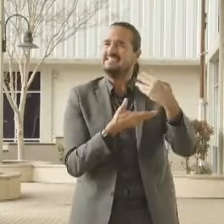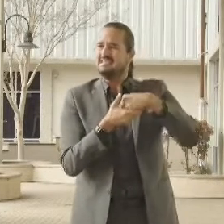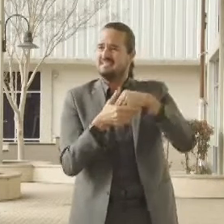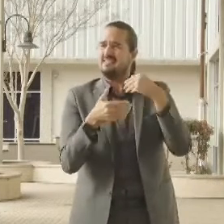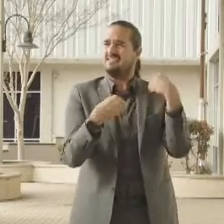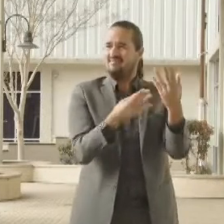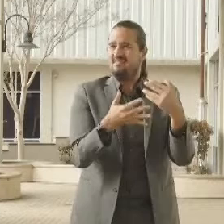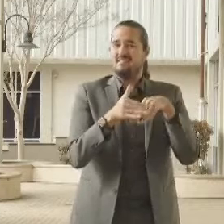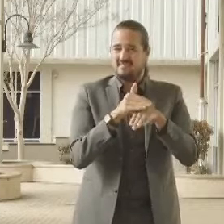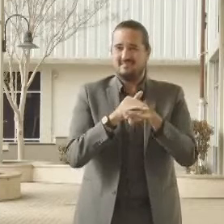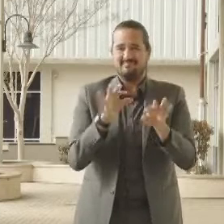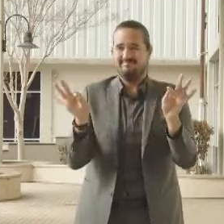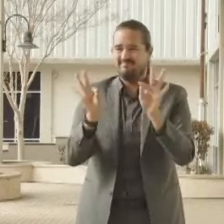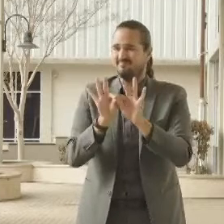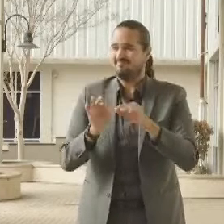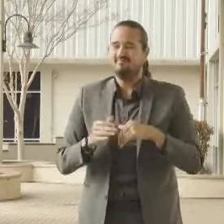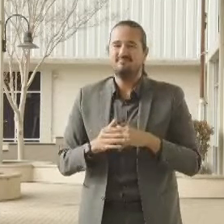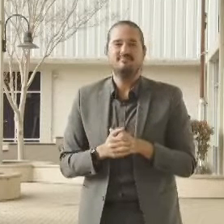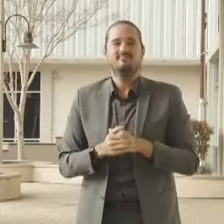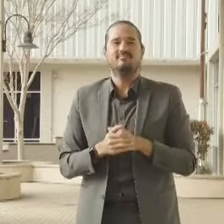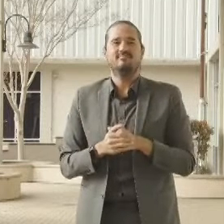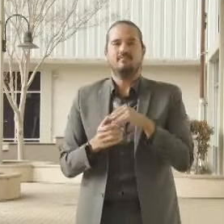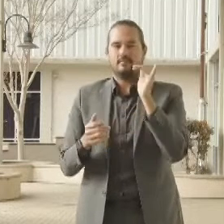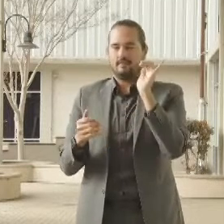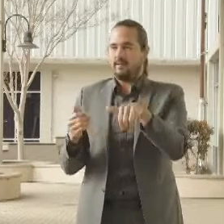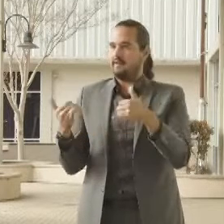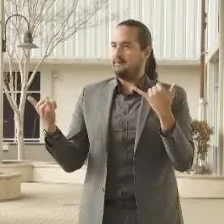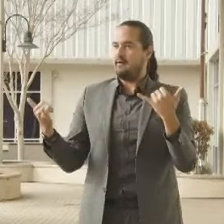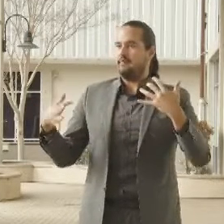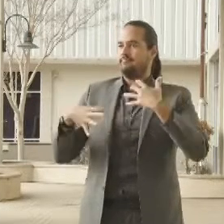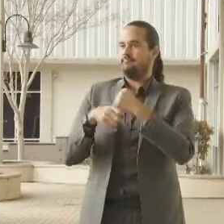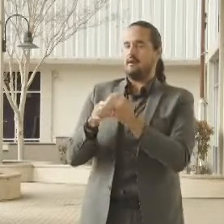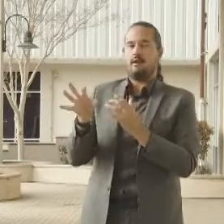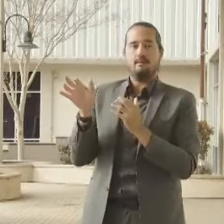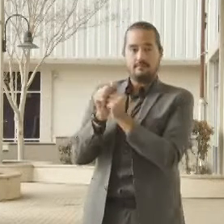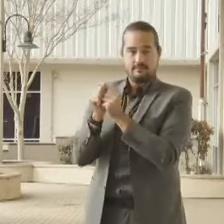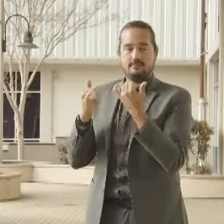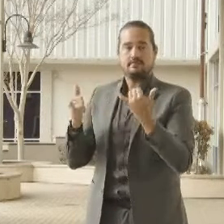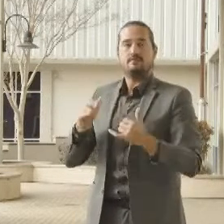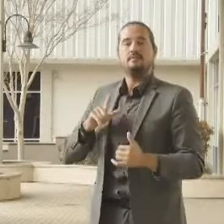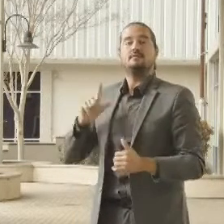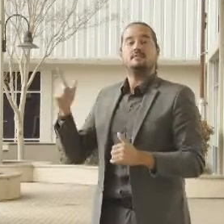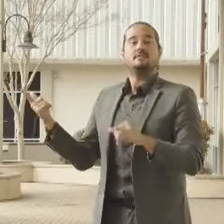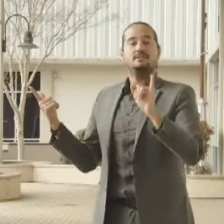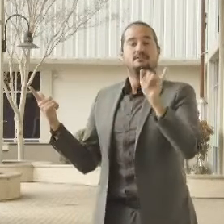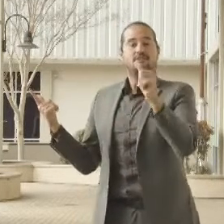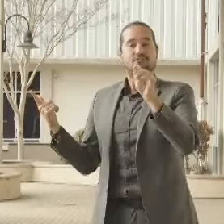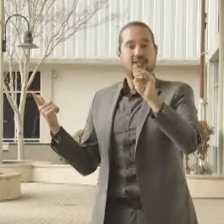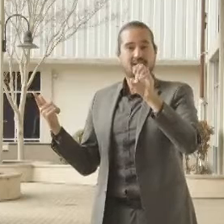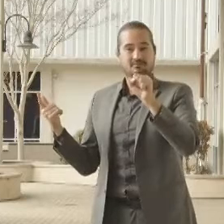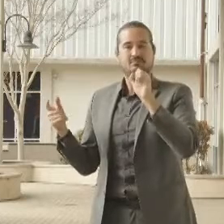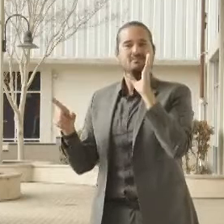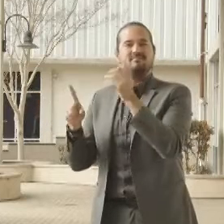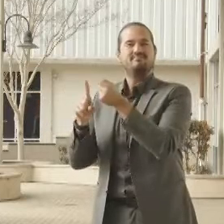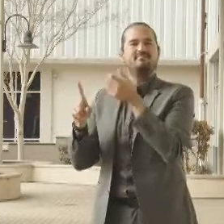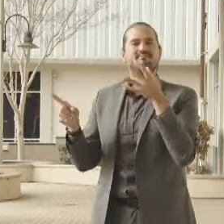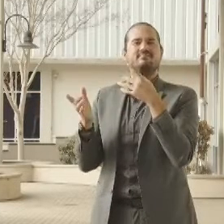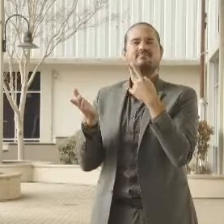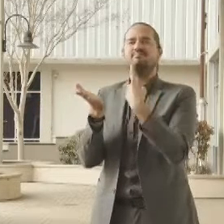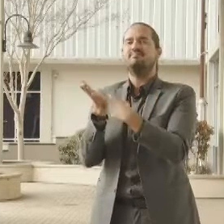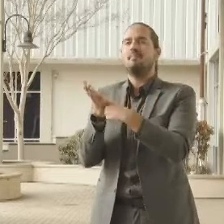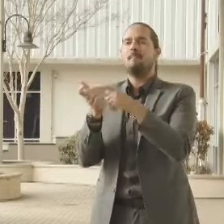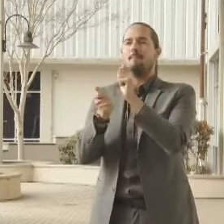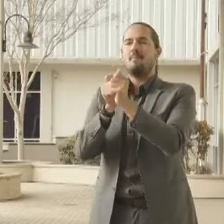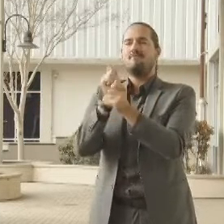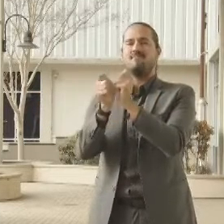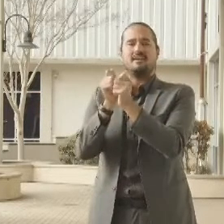So that's where we are today. I'm going to turn this over to James to give some details of a revision to the testing order